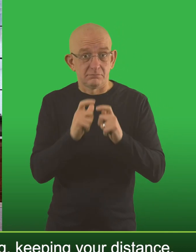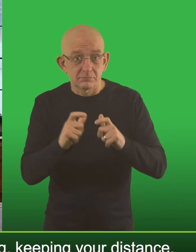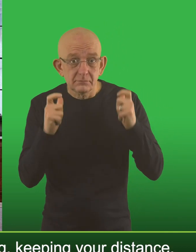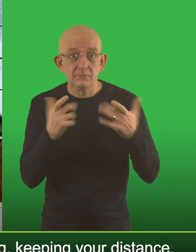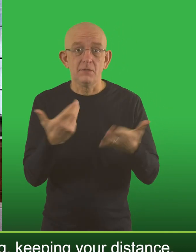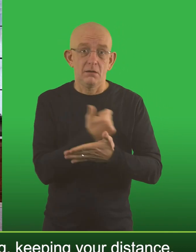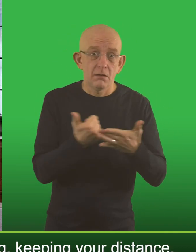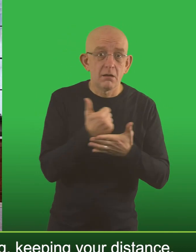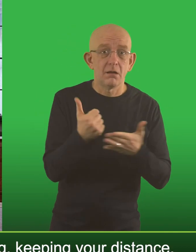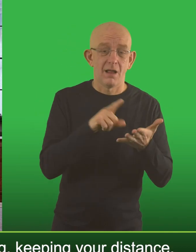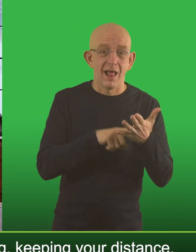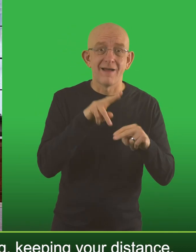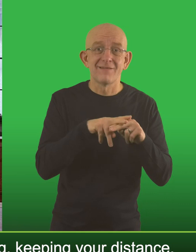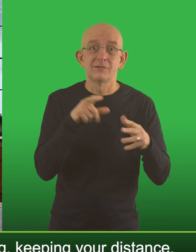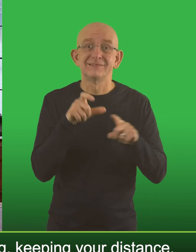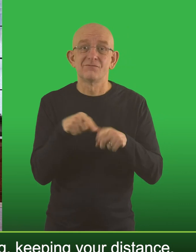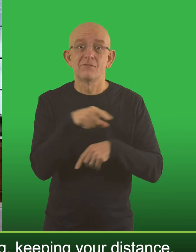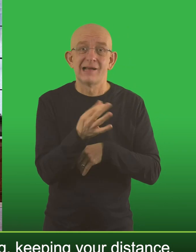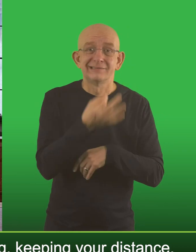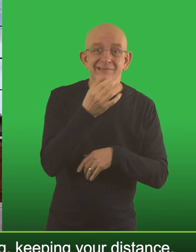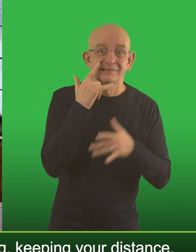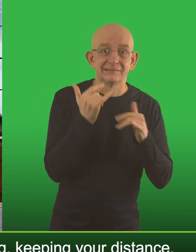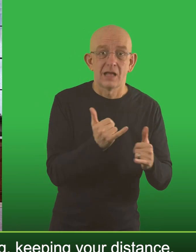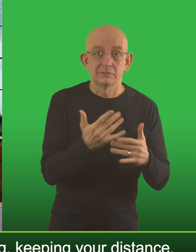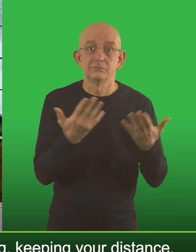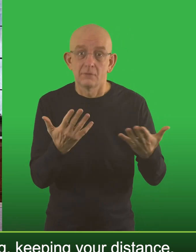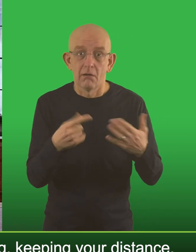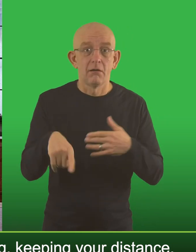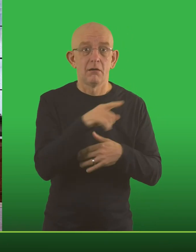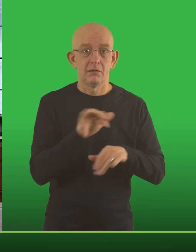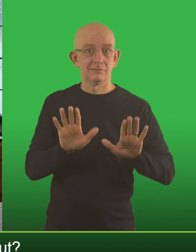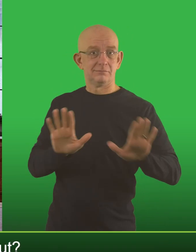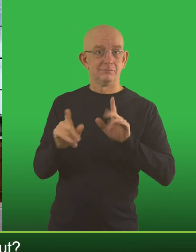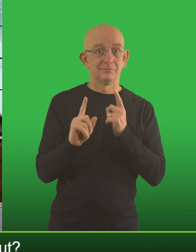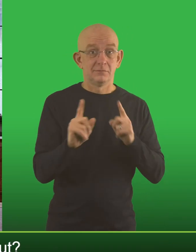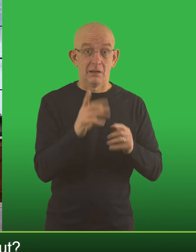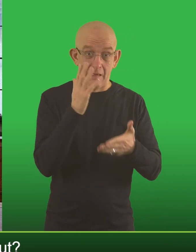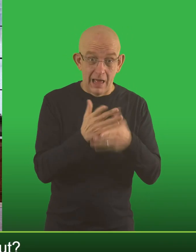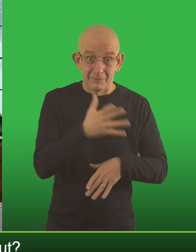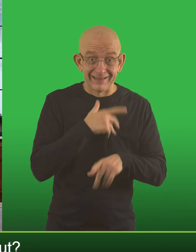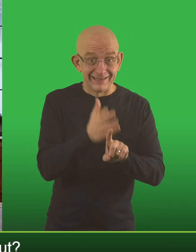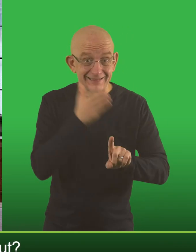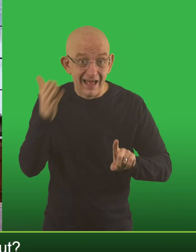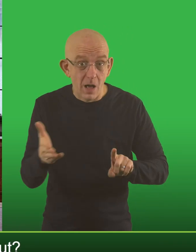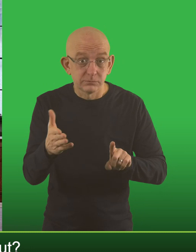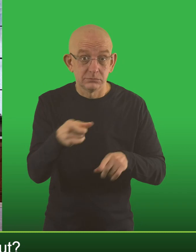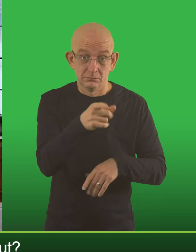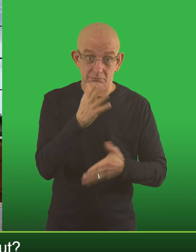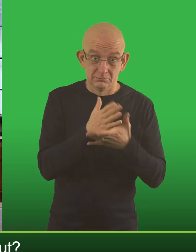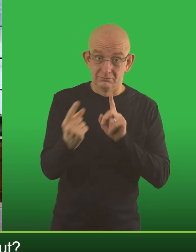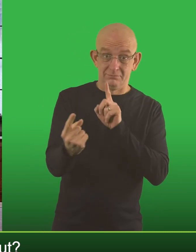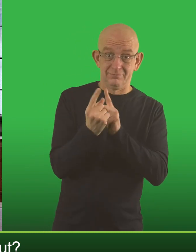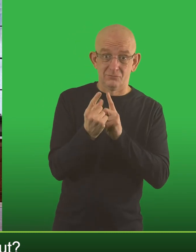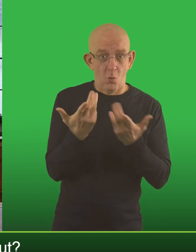Face coverings, regular lateral flow device testing, keeping your distance. Do you really need to go out? Do you